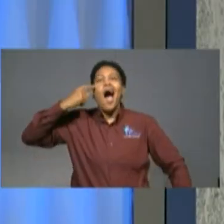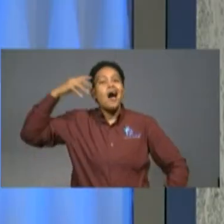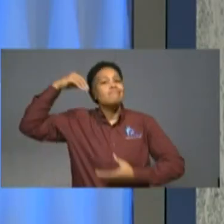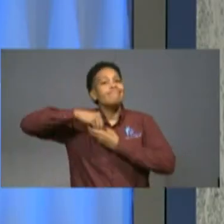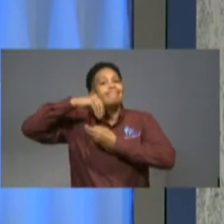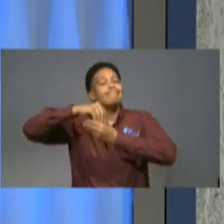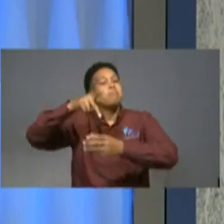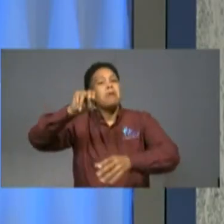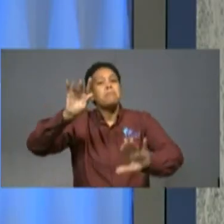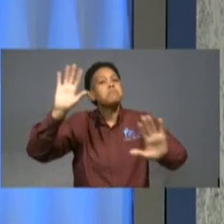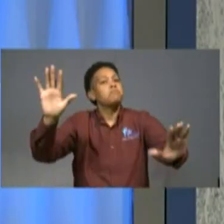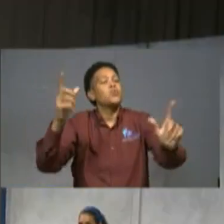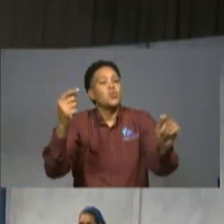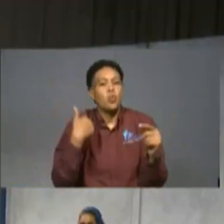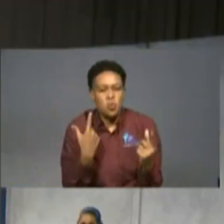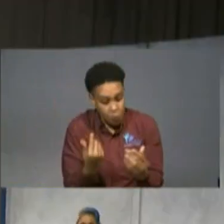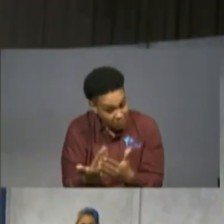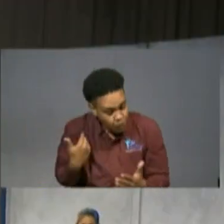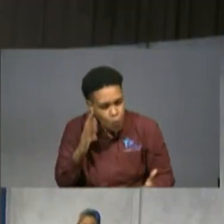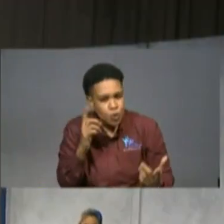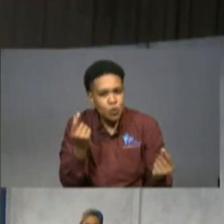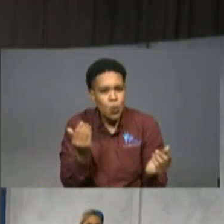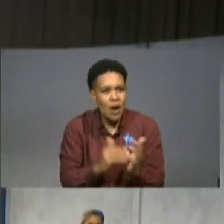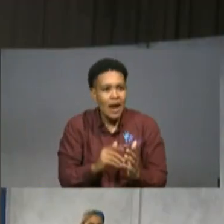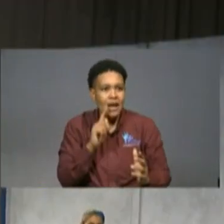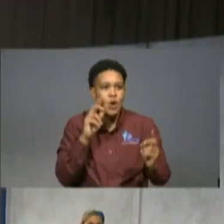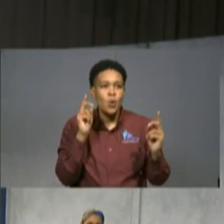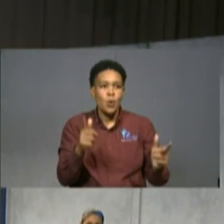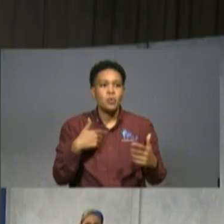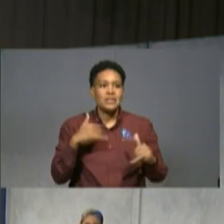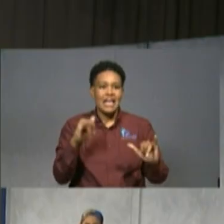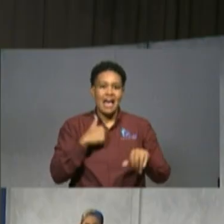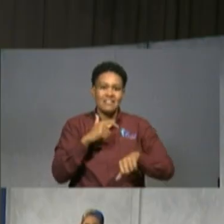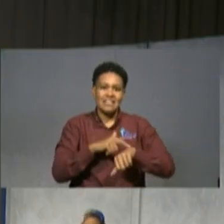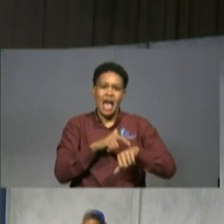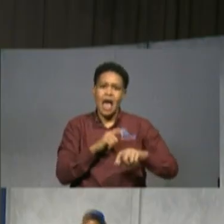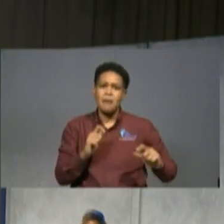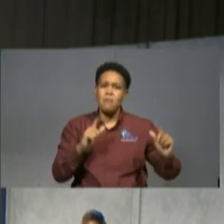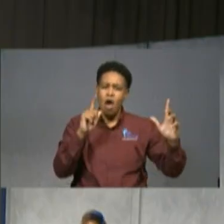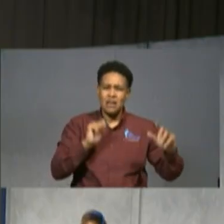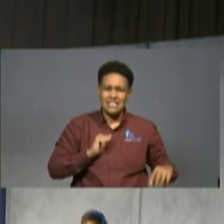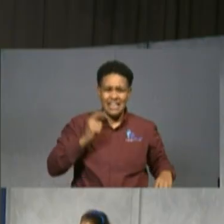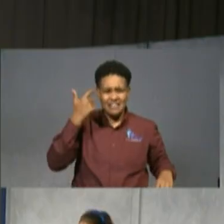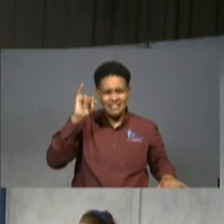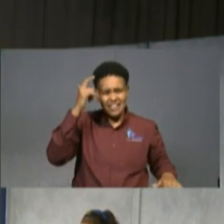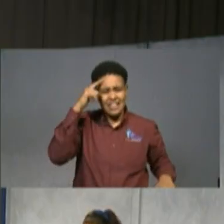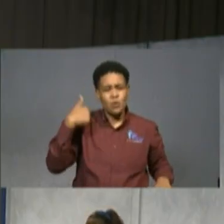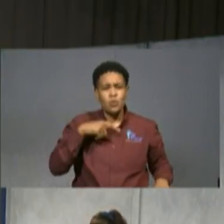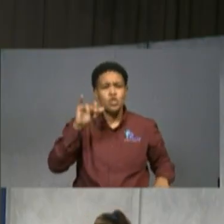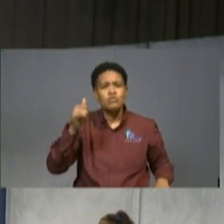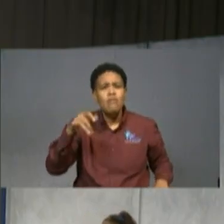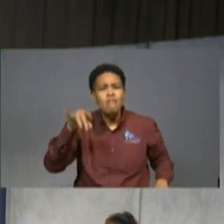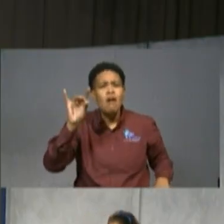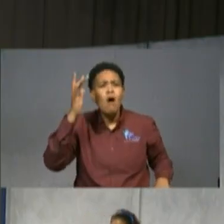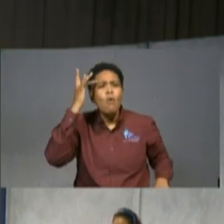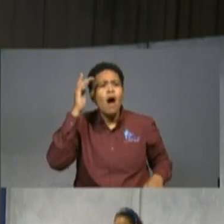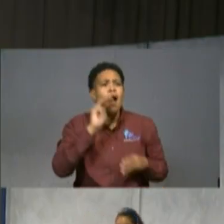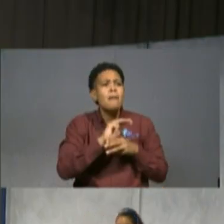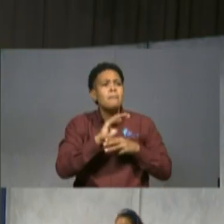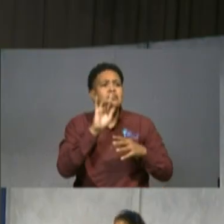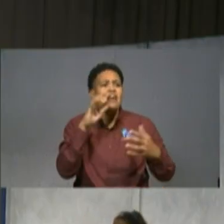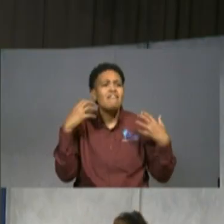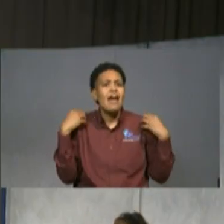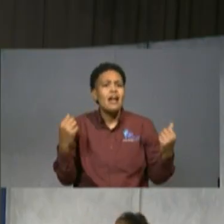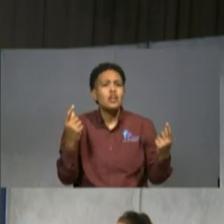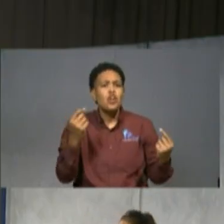do it again. And if I could just quickly, while we still have time on the clock, I think we just discovered why the Minister of Health has done